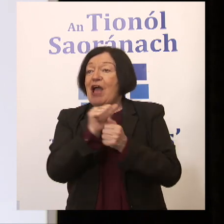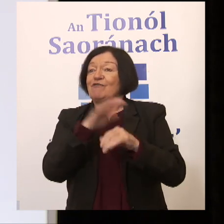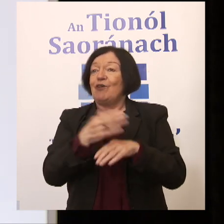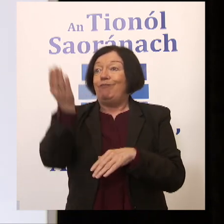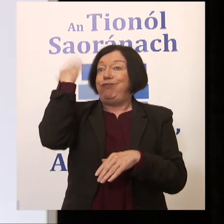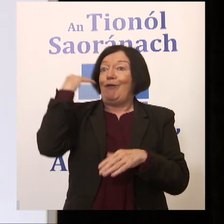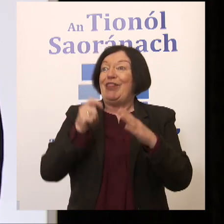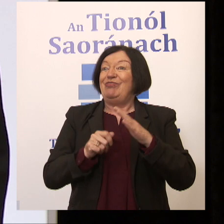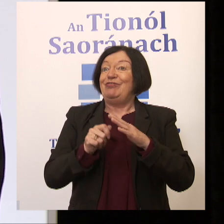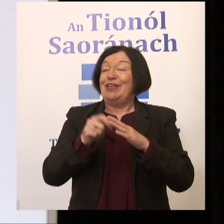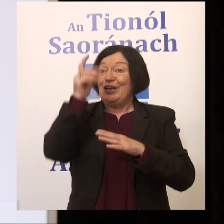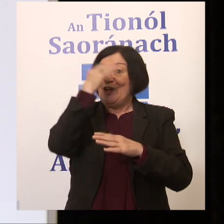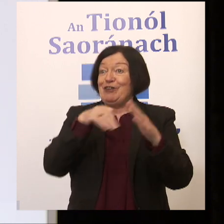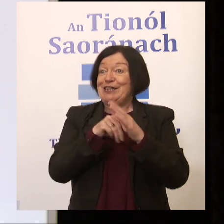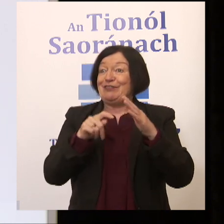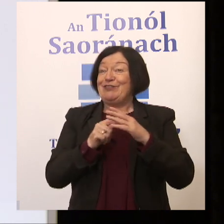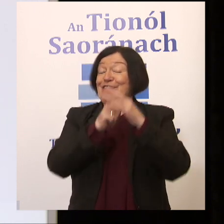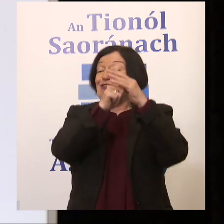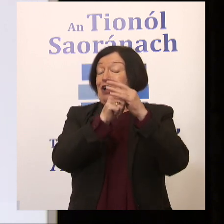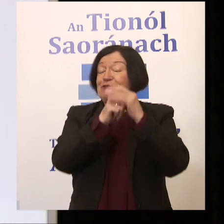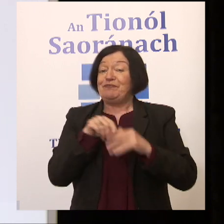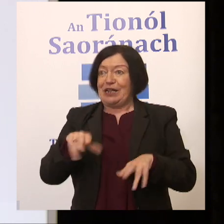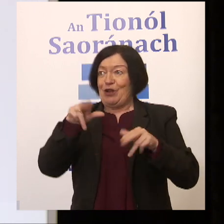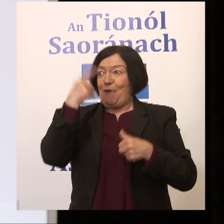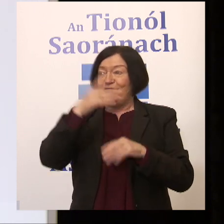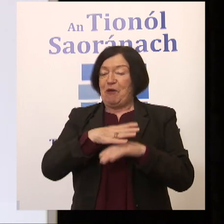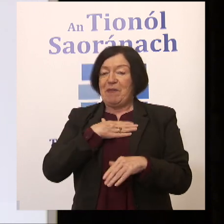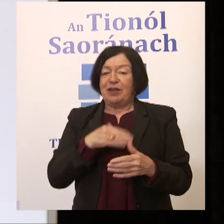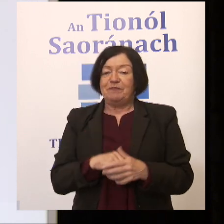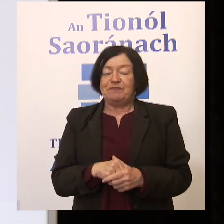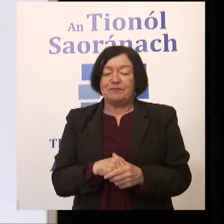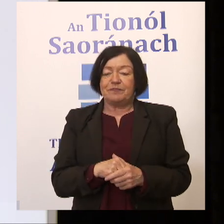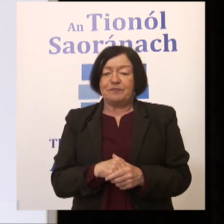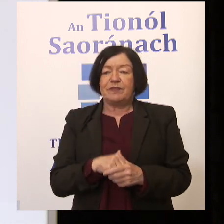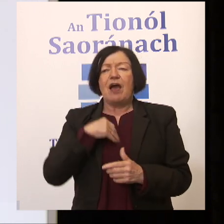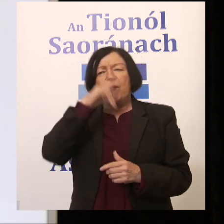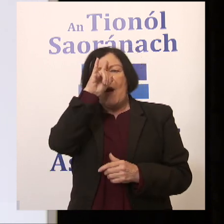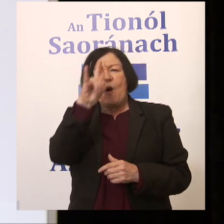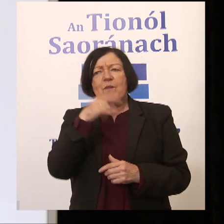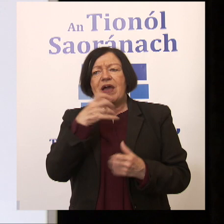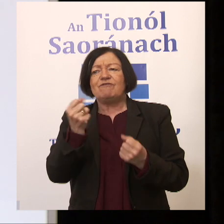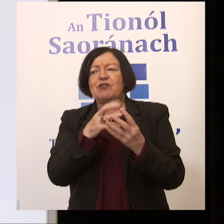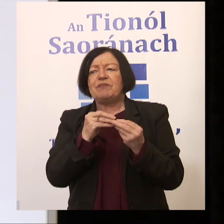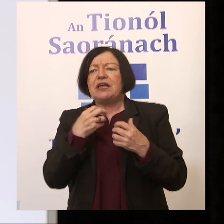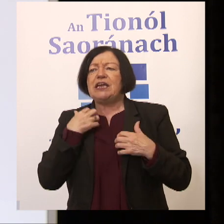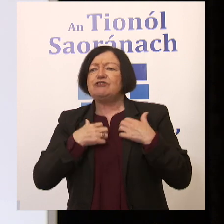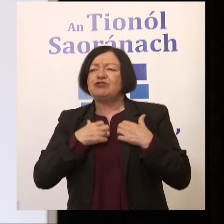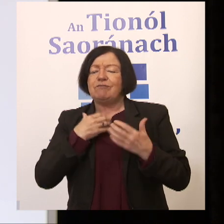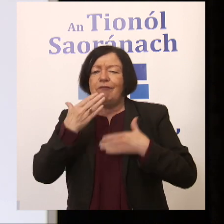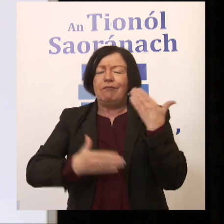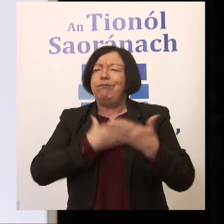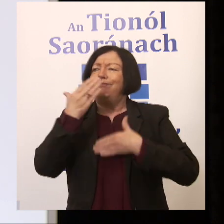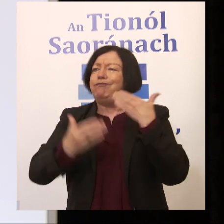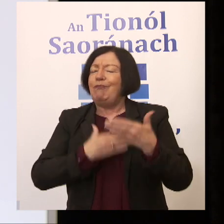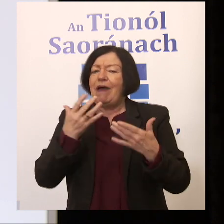so that's a new one for me anyway. But I'm hoping I have something interesting to say and